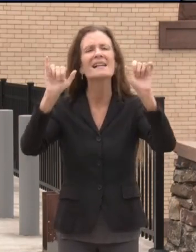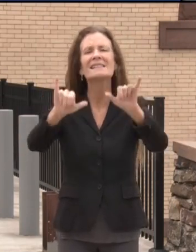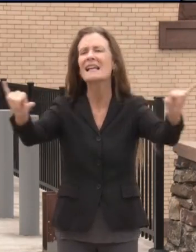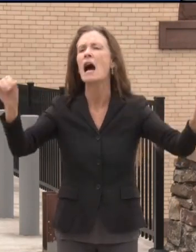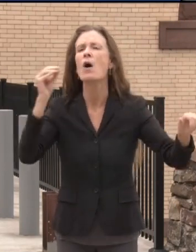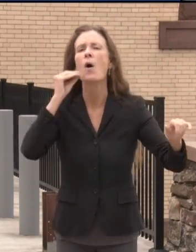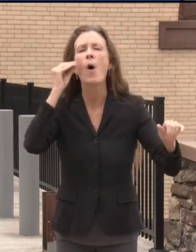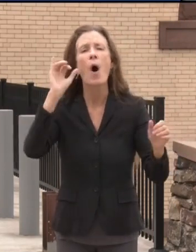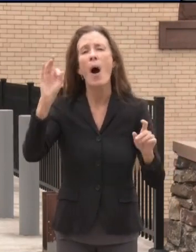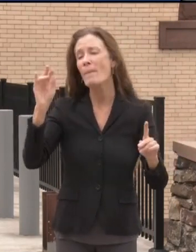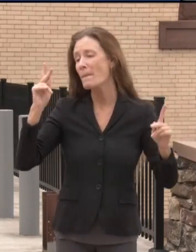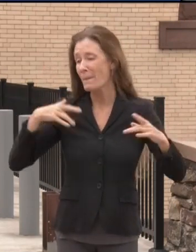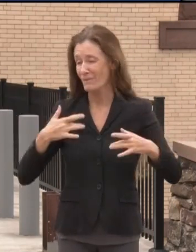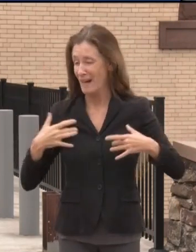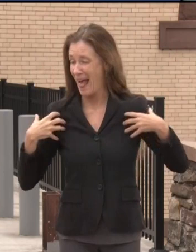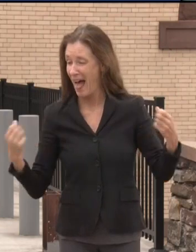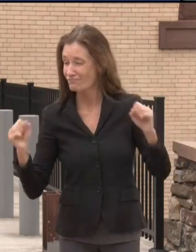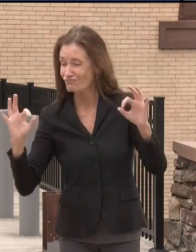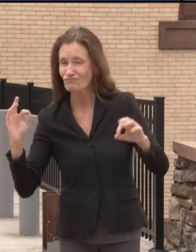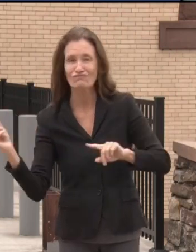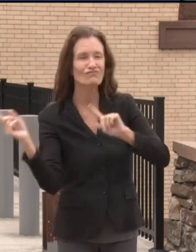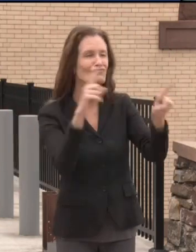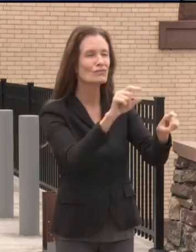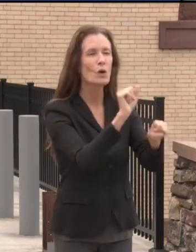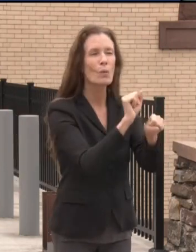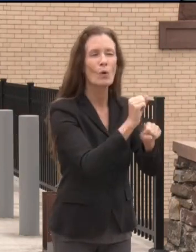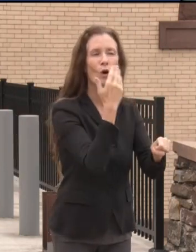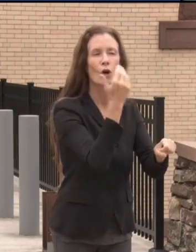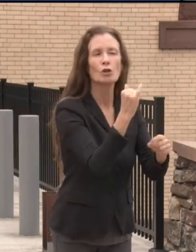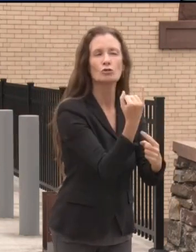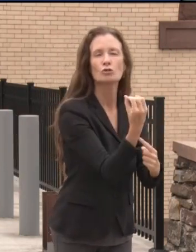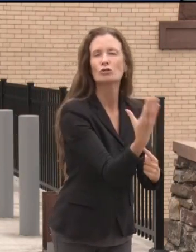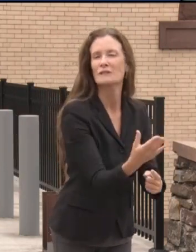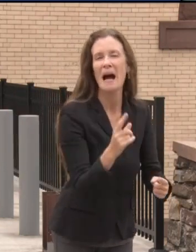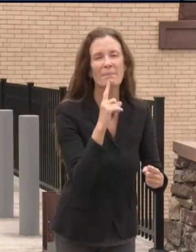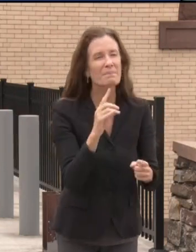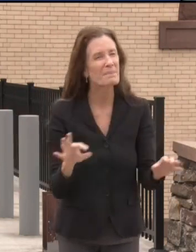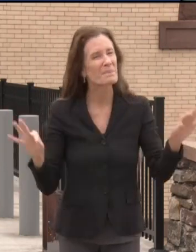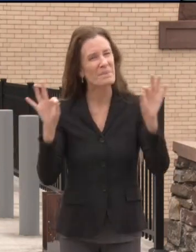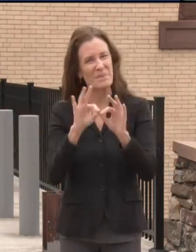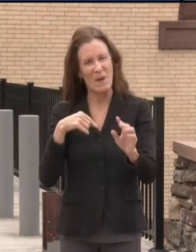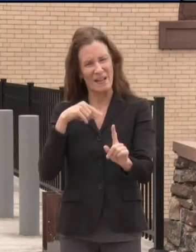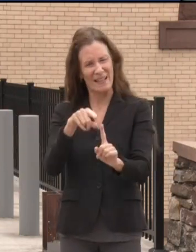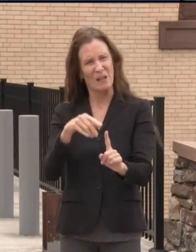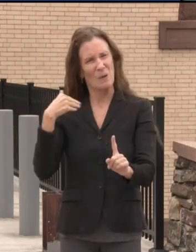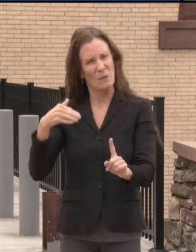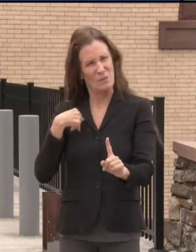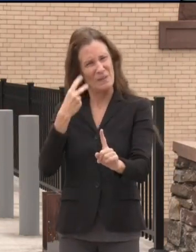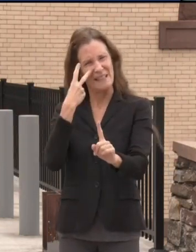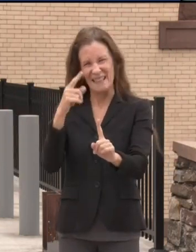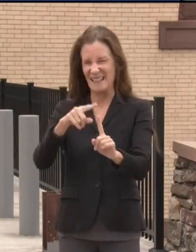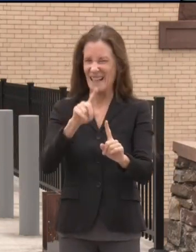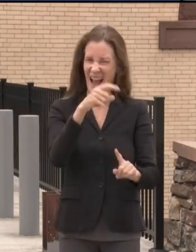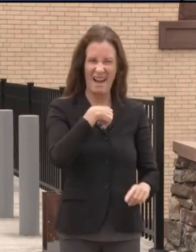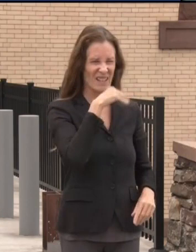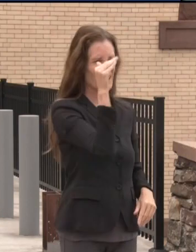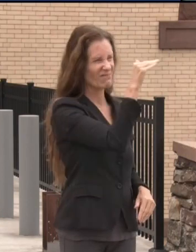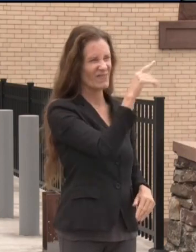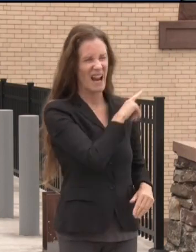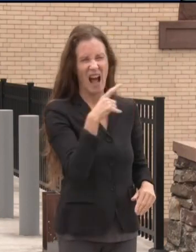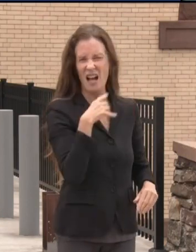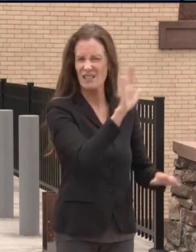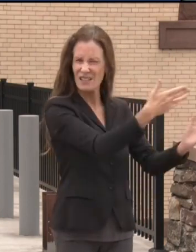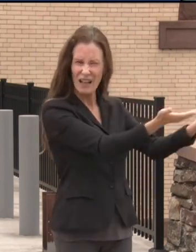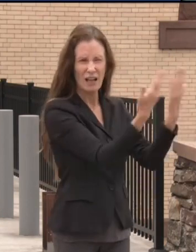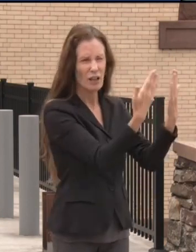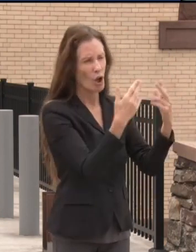the pandemic. So we need to act, and we need to act quickly. I'm calling on the legislature to do that. Senate